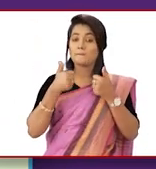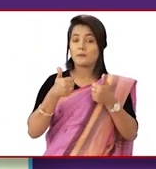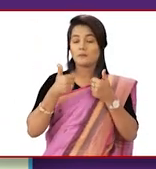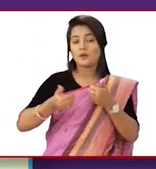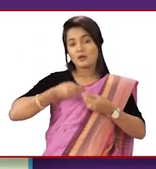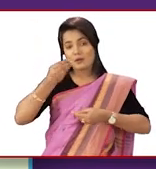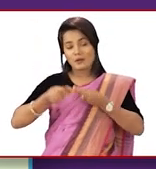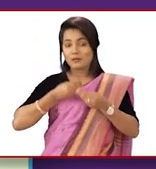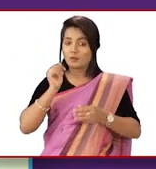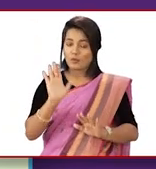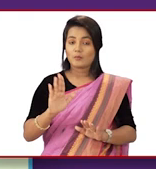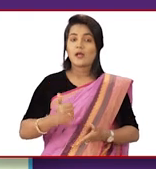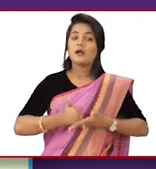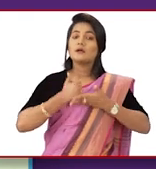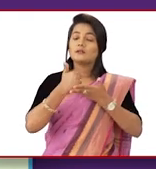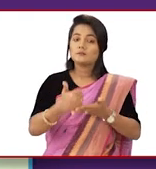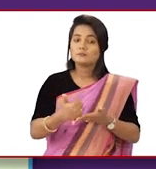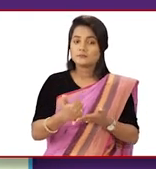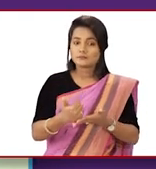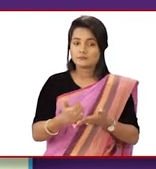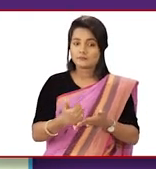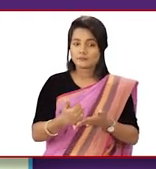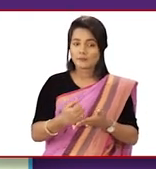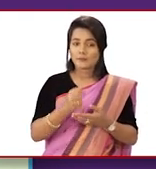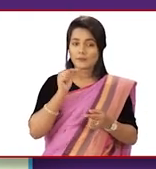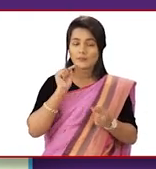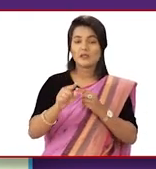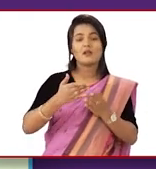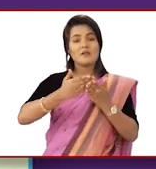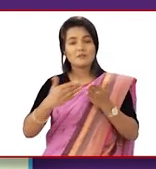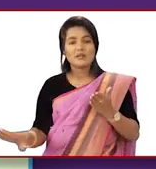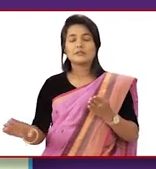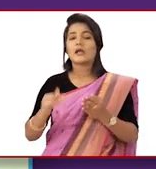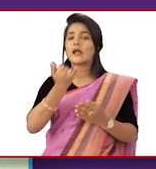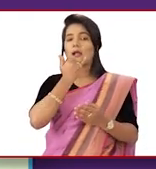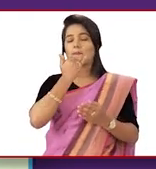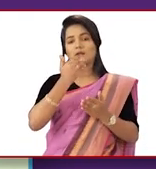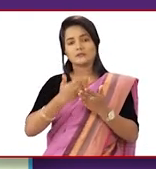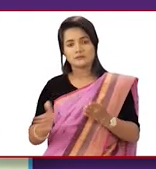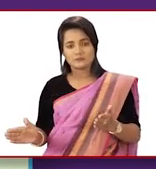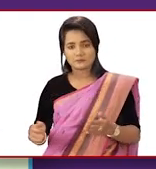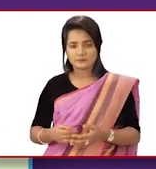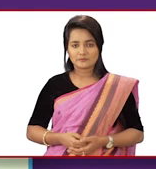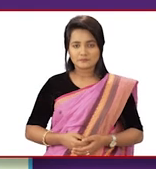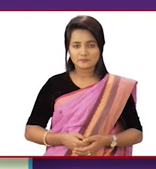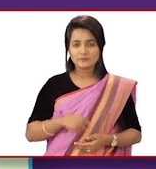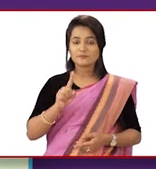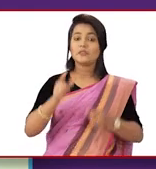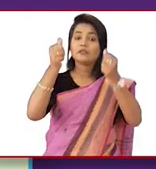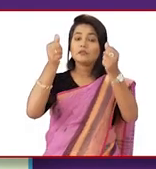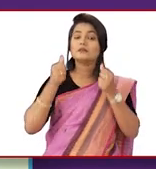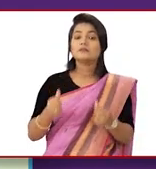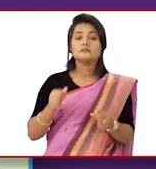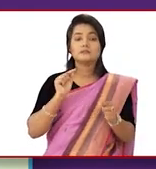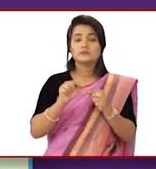positivity and help negate the negativity. So the resultant